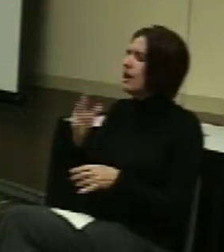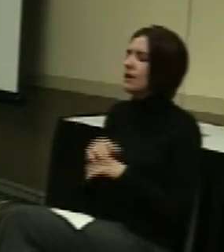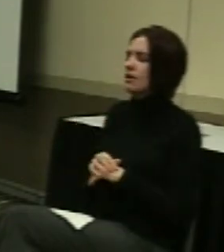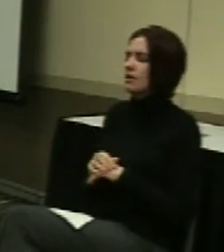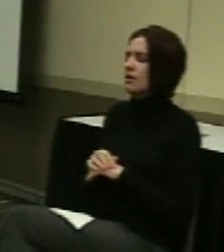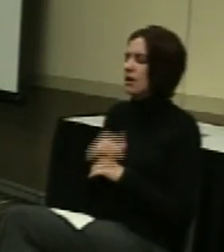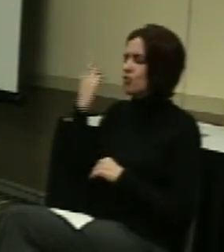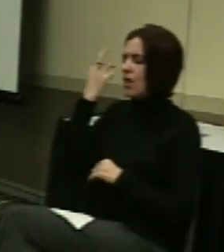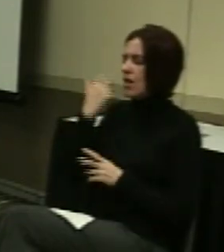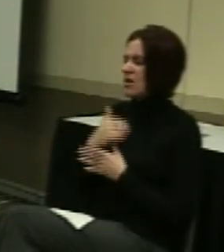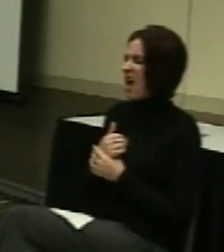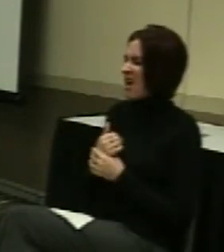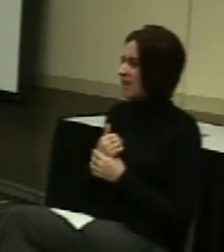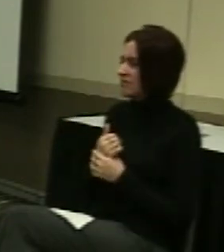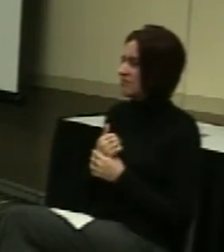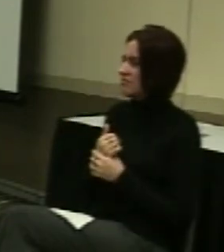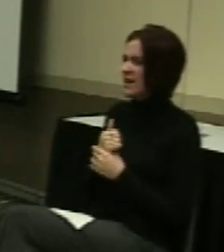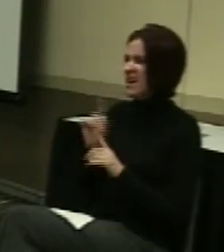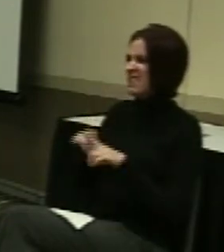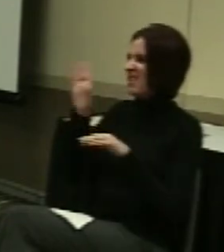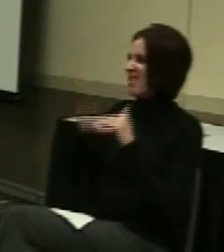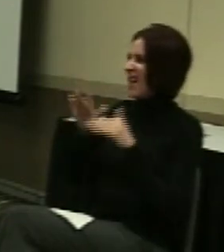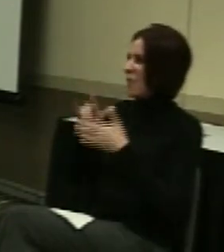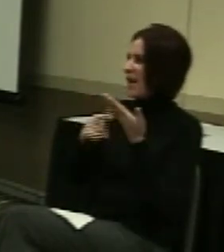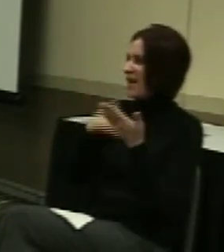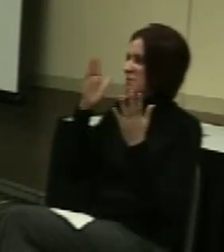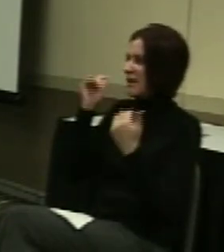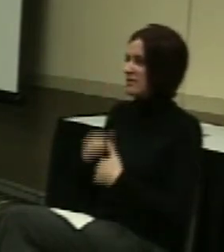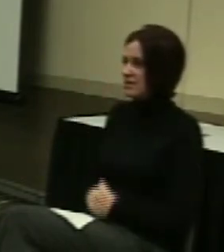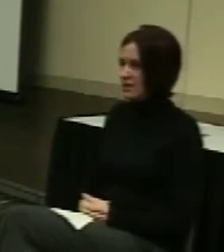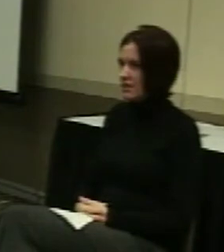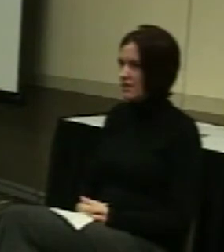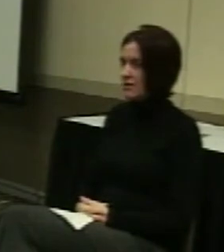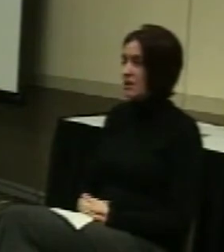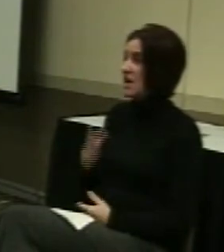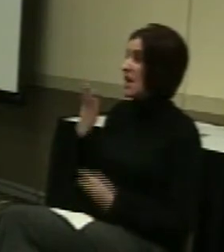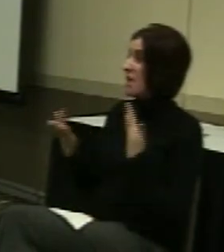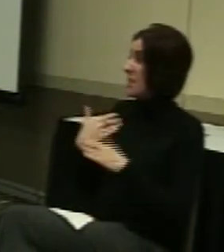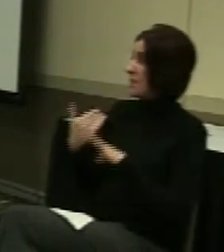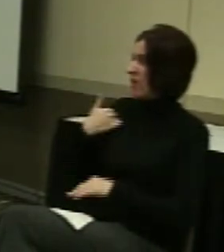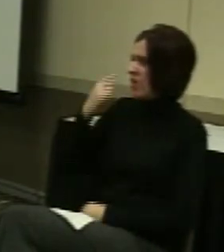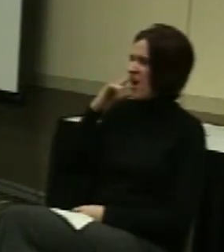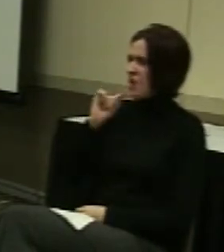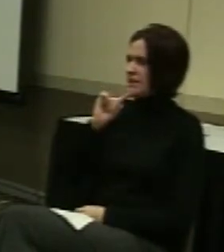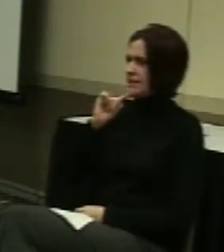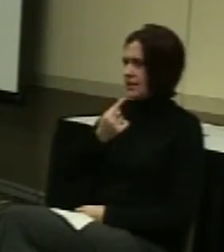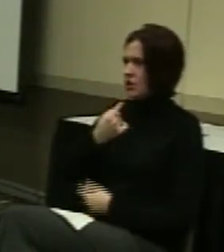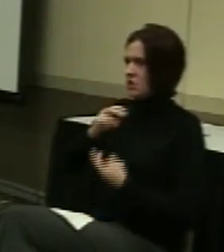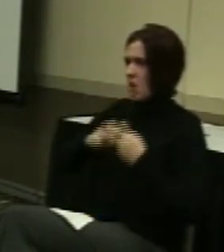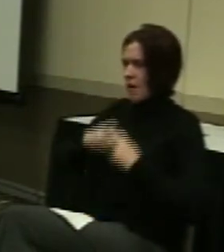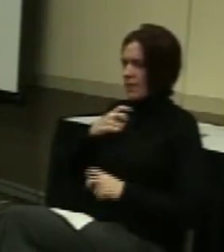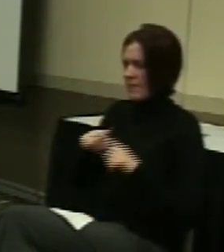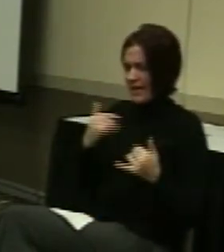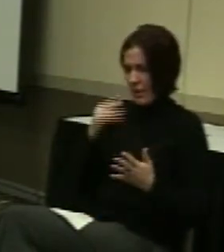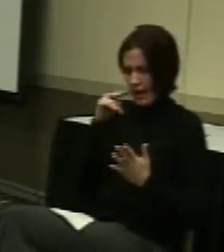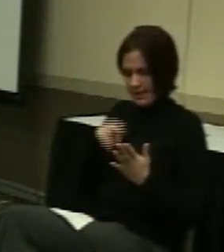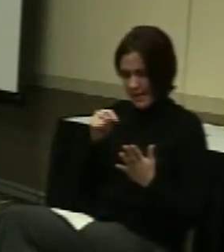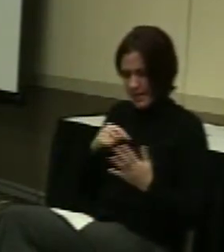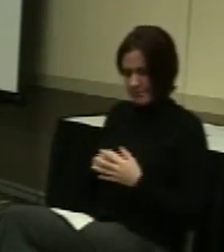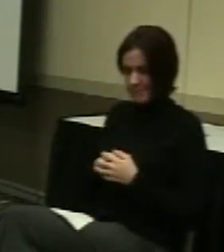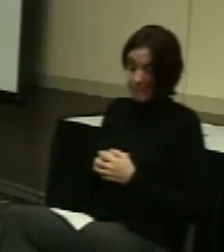lot different than I expected. It might not be as serious a problem as you thought it was. That could happen. Or the other way